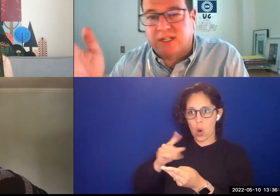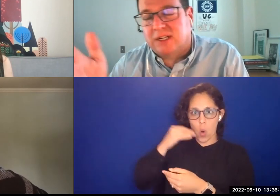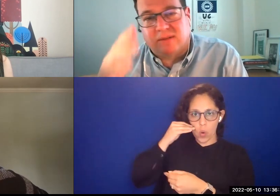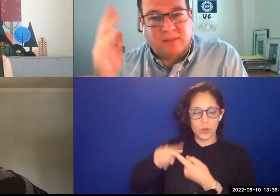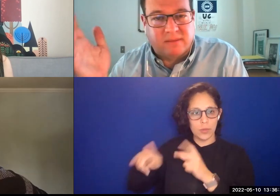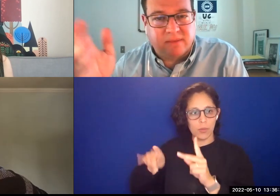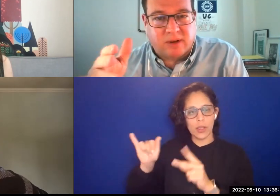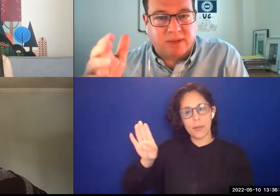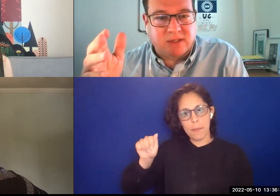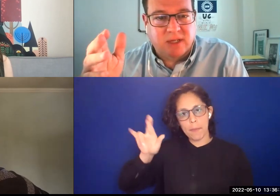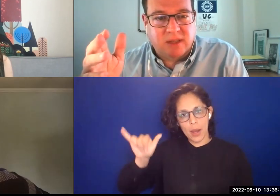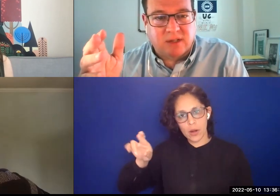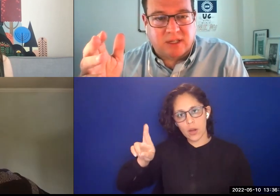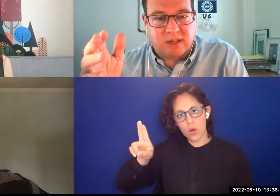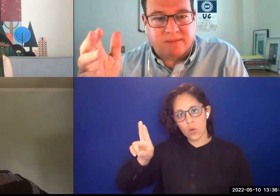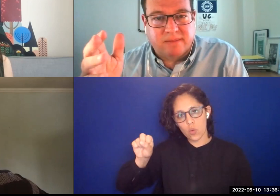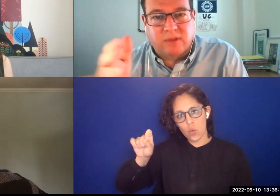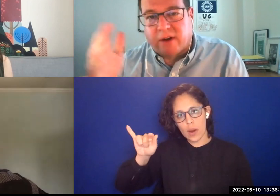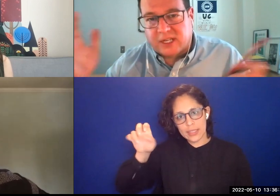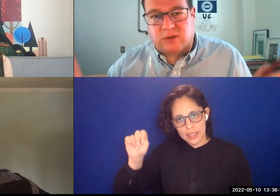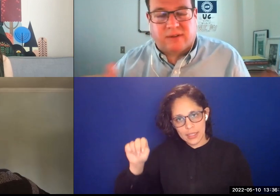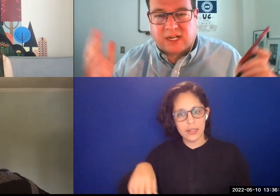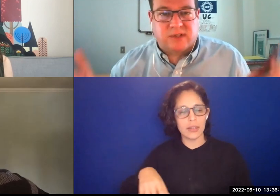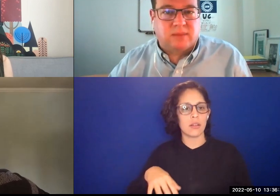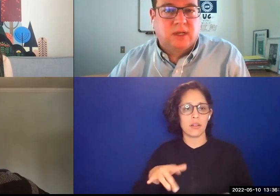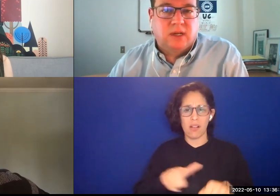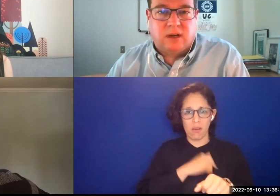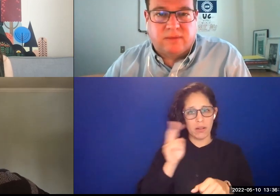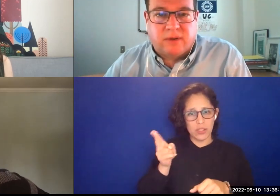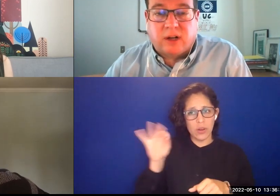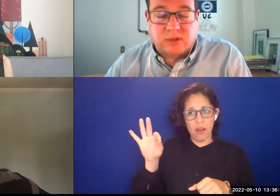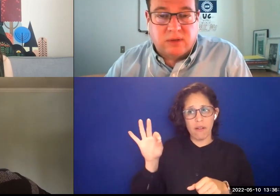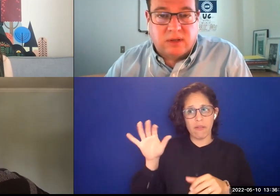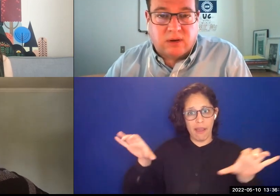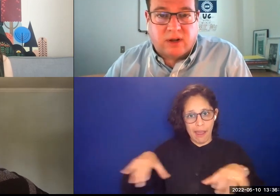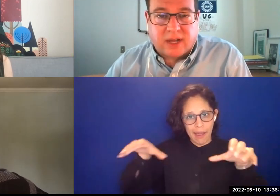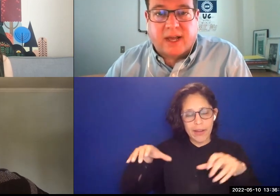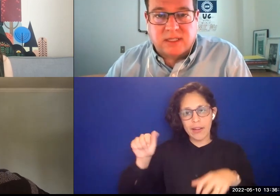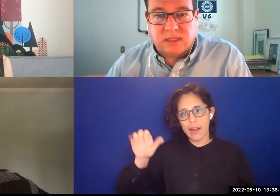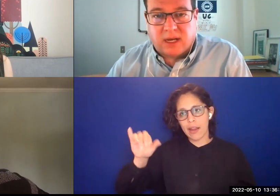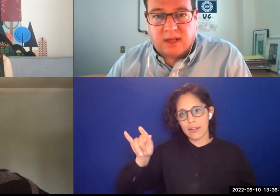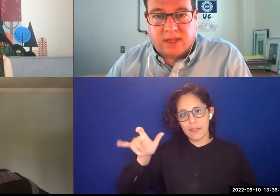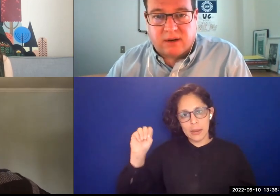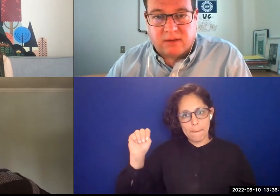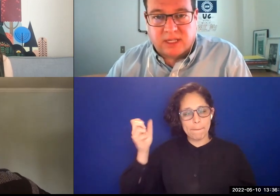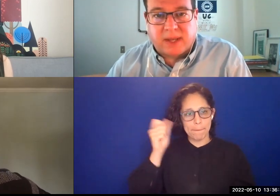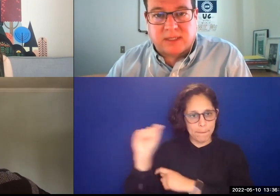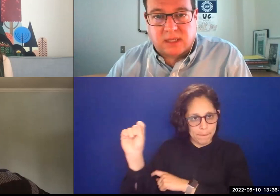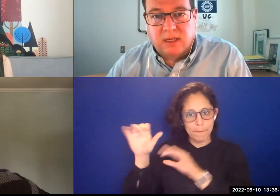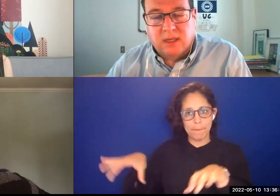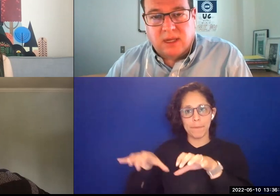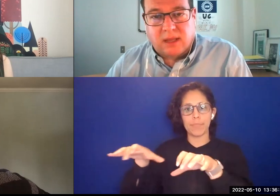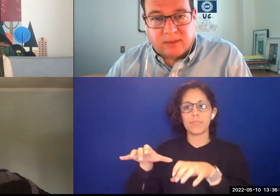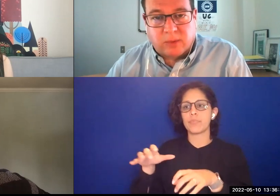Barry Rustin. And I mean, you know, there's a long history of activism of all kinds that's